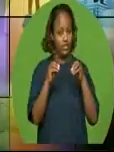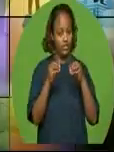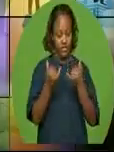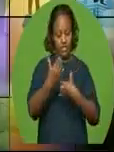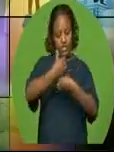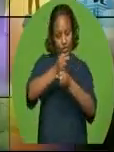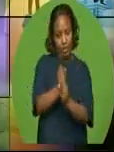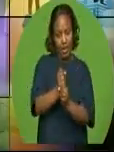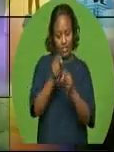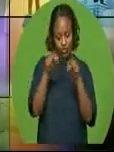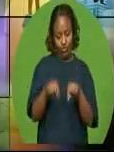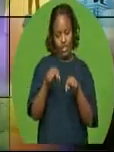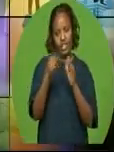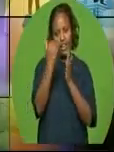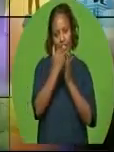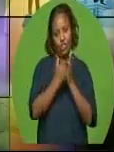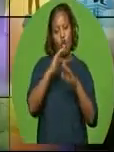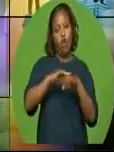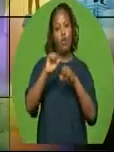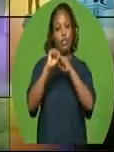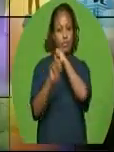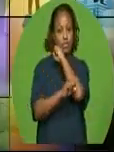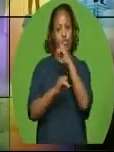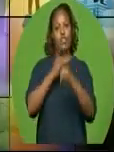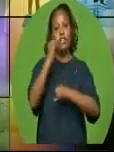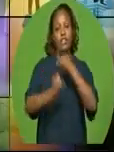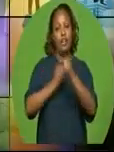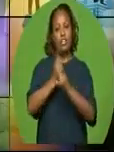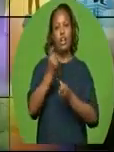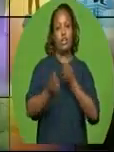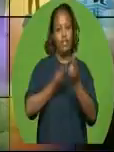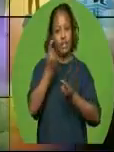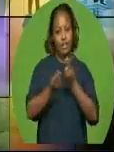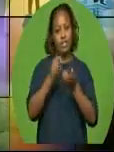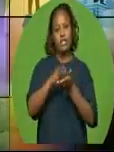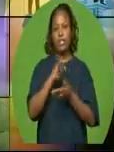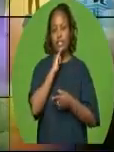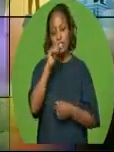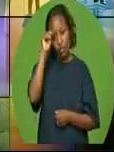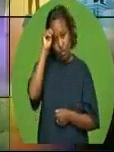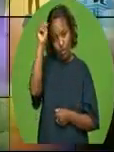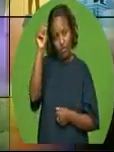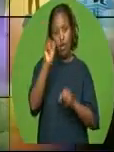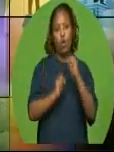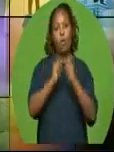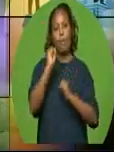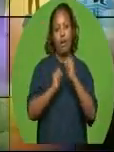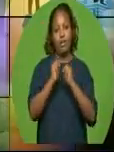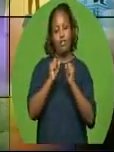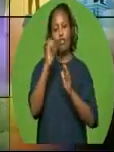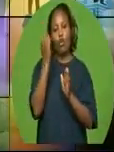Students, let's summarize today's lesson on the basis of international trade, that is the theory